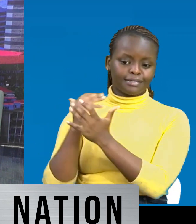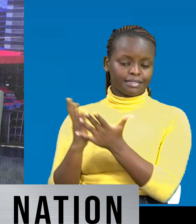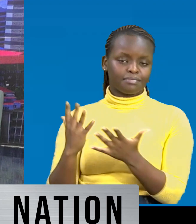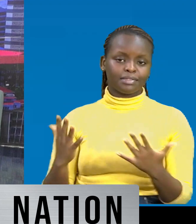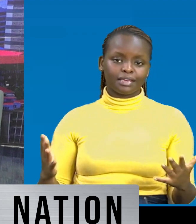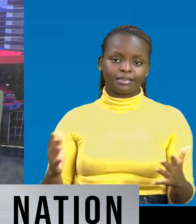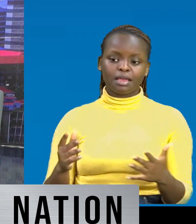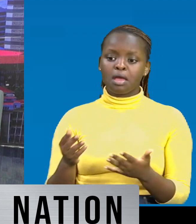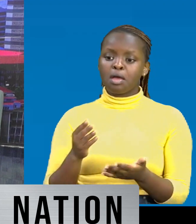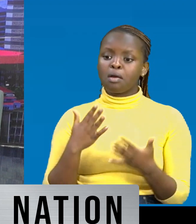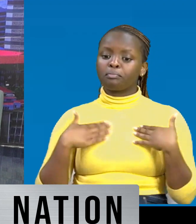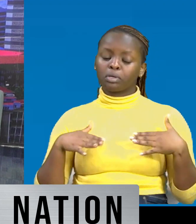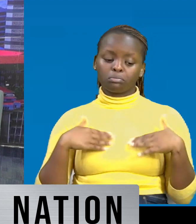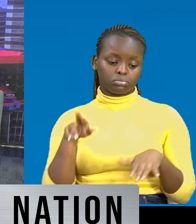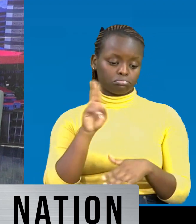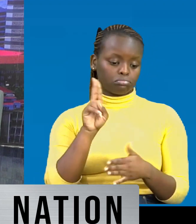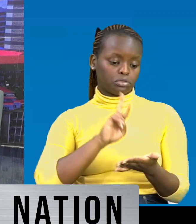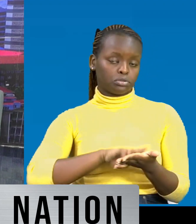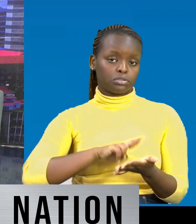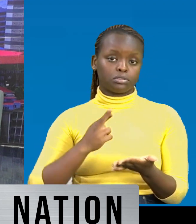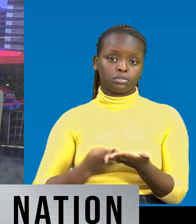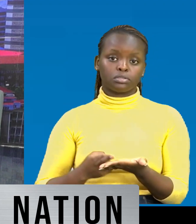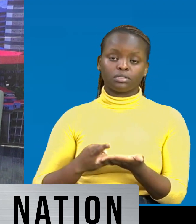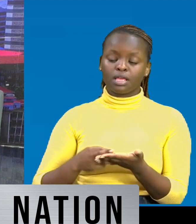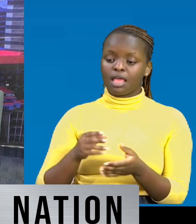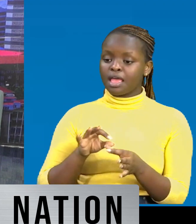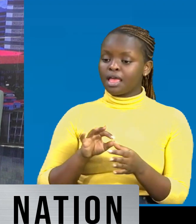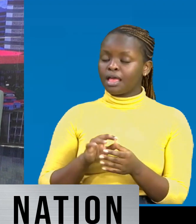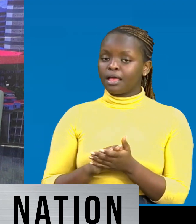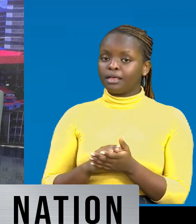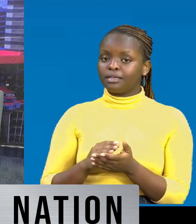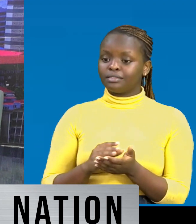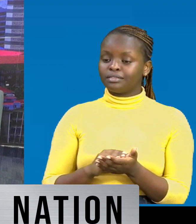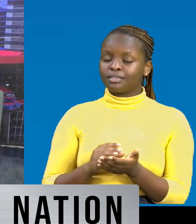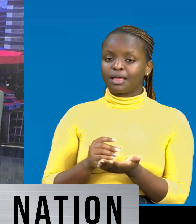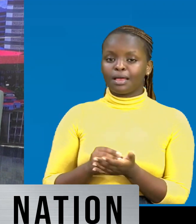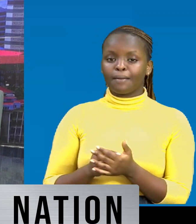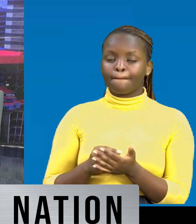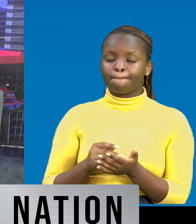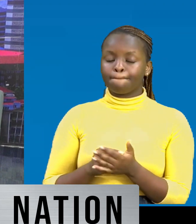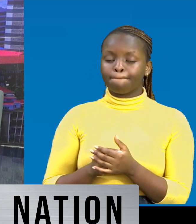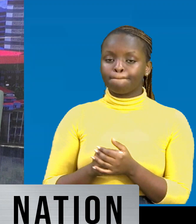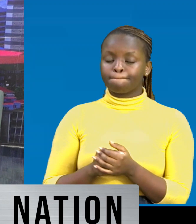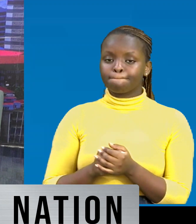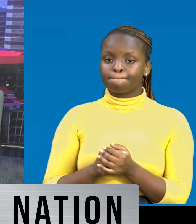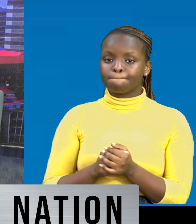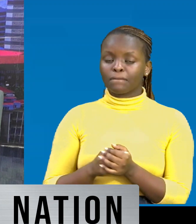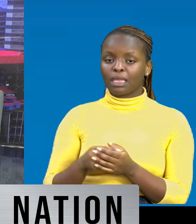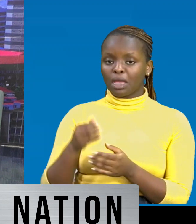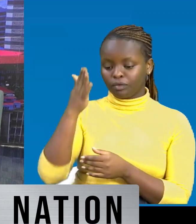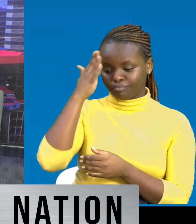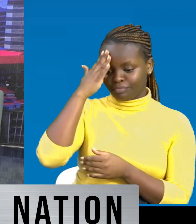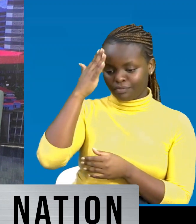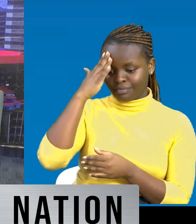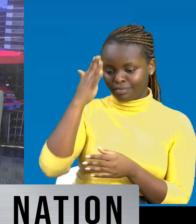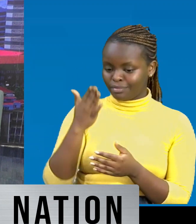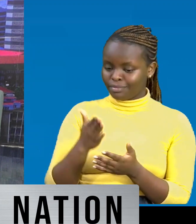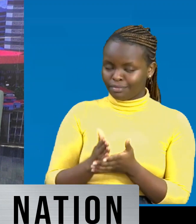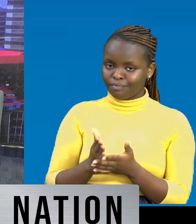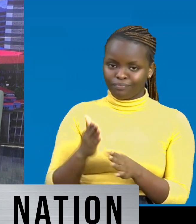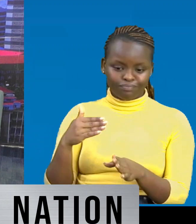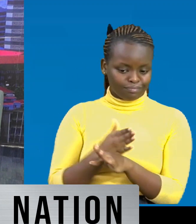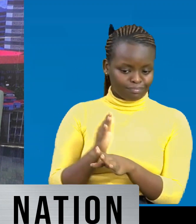have spent resources, even when they spend it knowingly and maybe being lied to or being